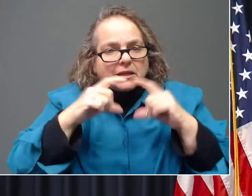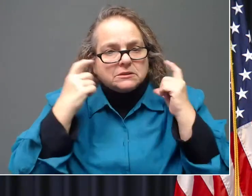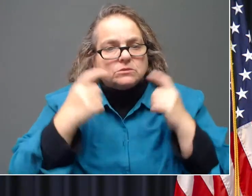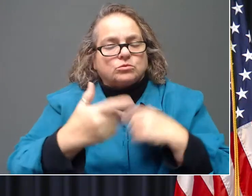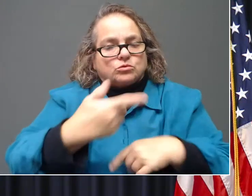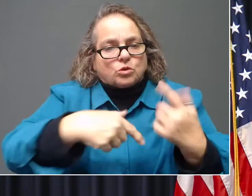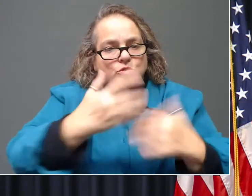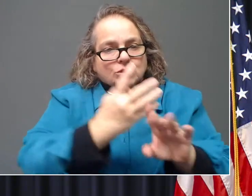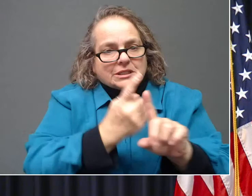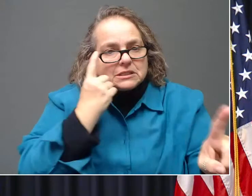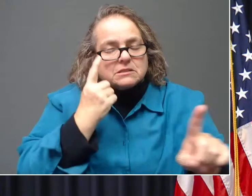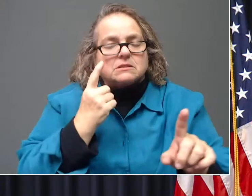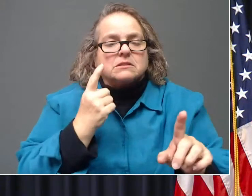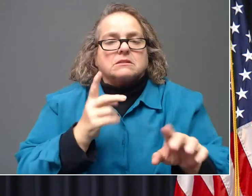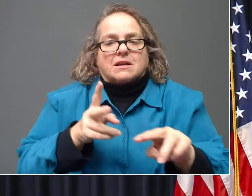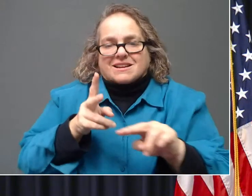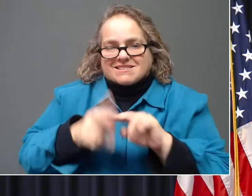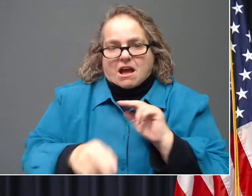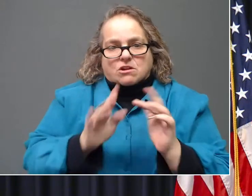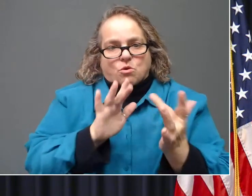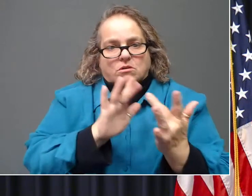on your contacts. Thank you for that.